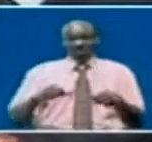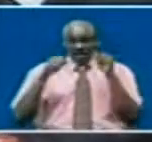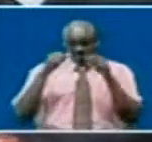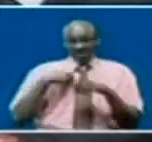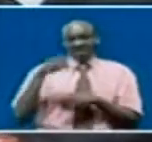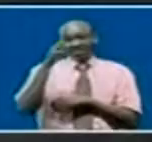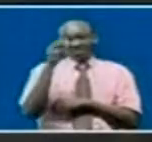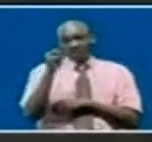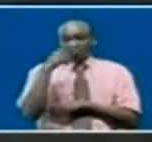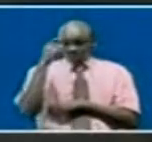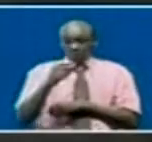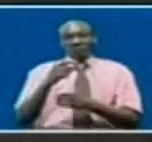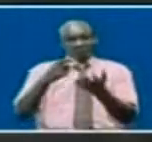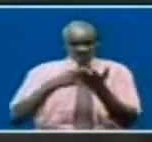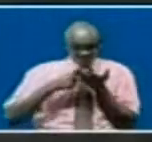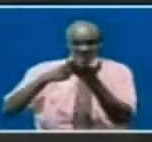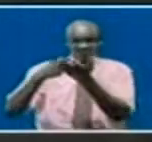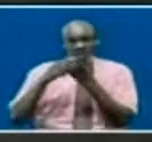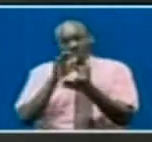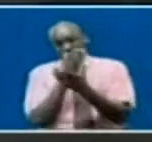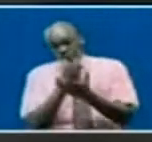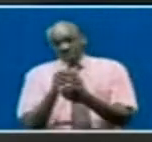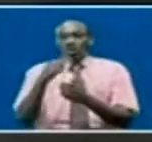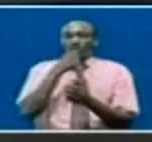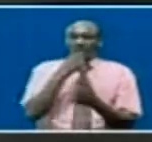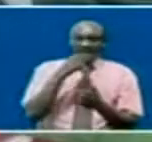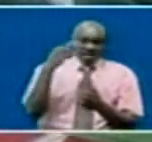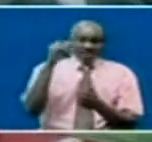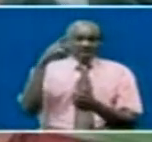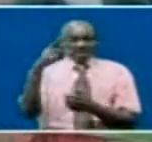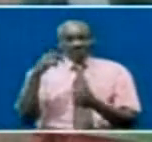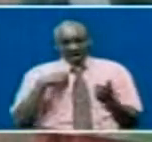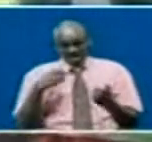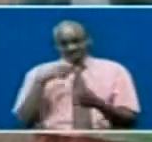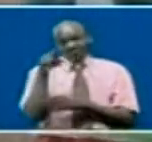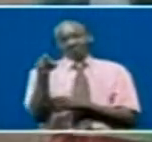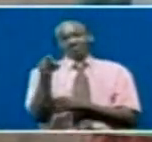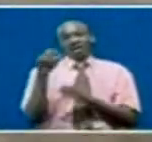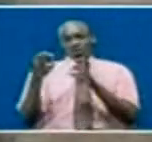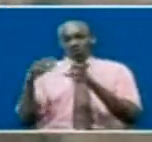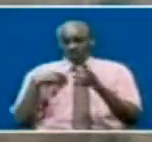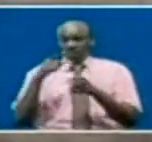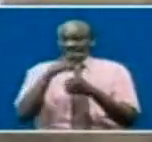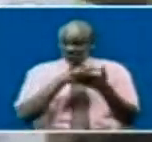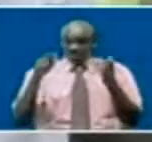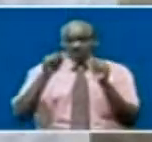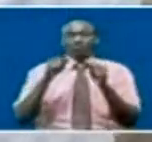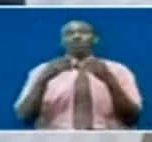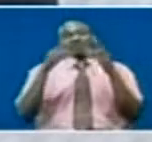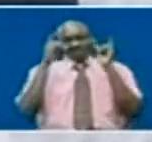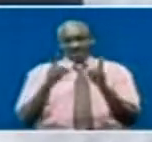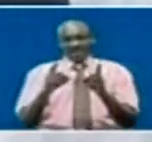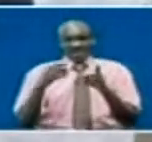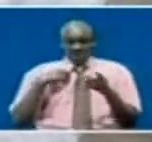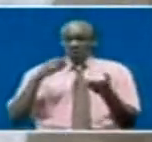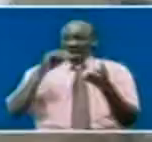that negotiations have been ongoing between Williamson, Gor Mahia and FKF, and the deal will be sealed before the end of this week. Part of the agreement is